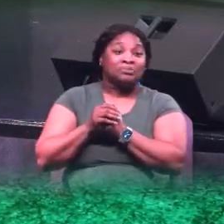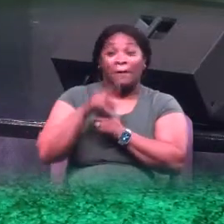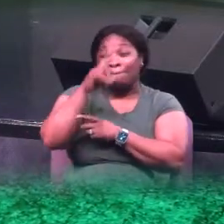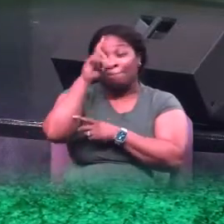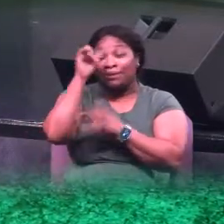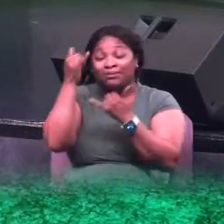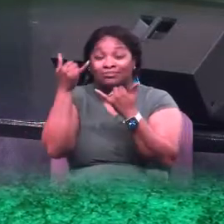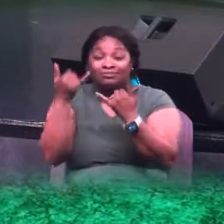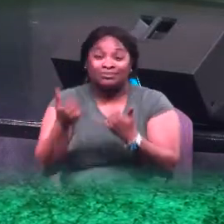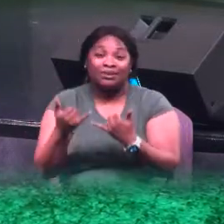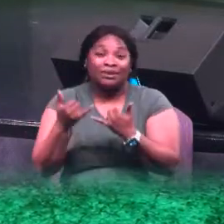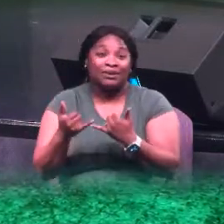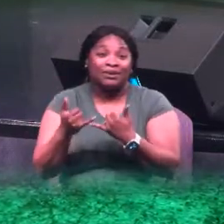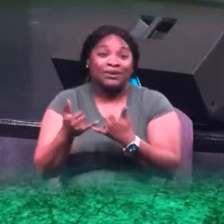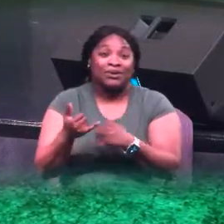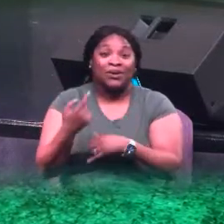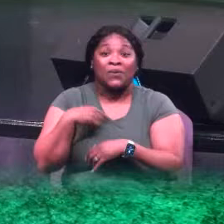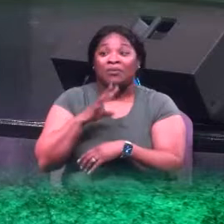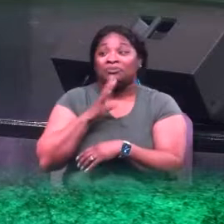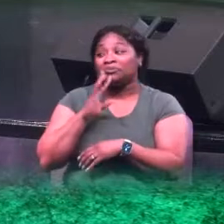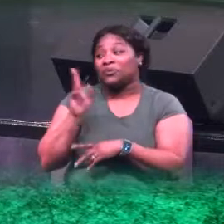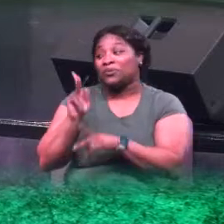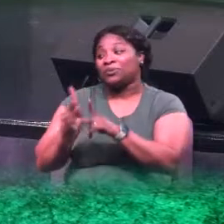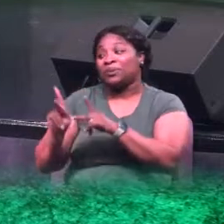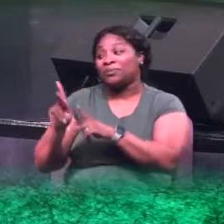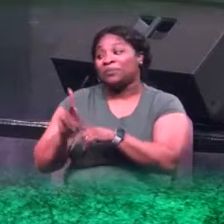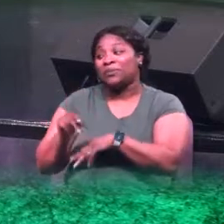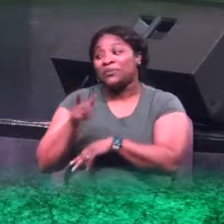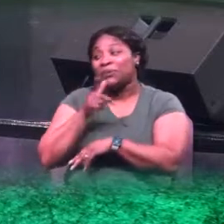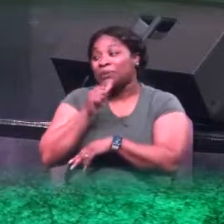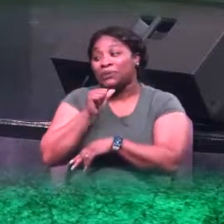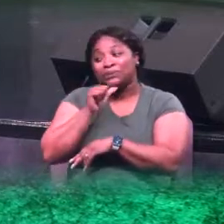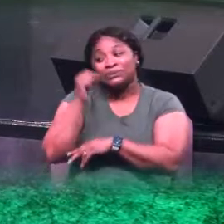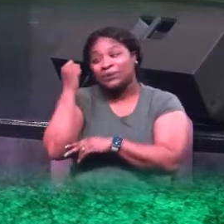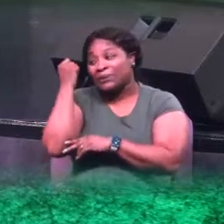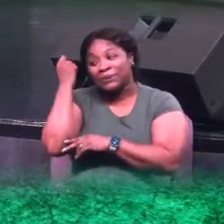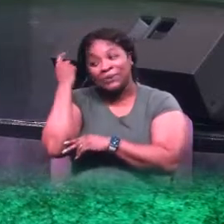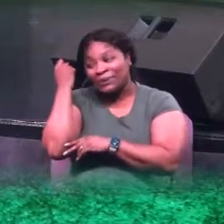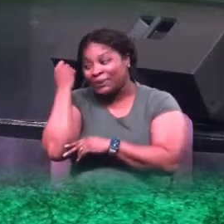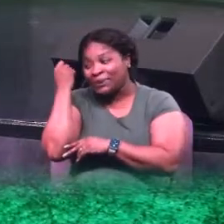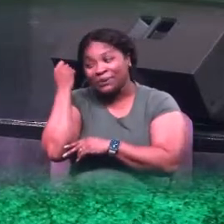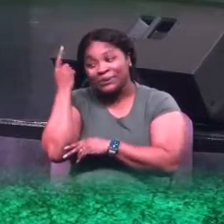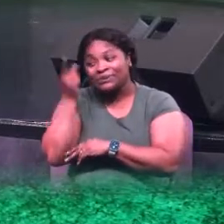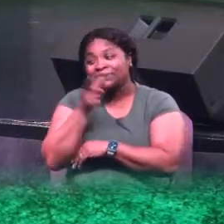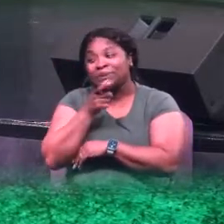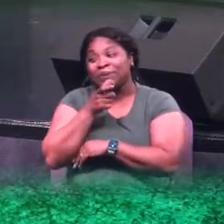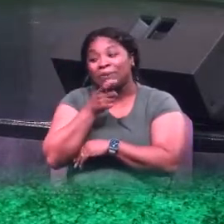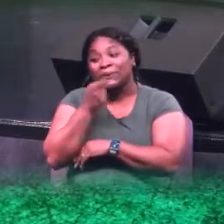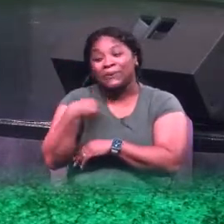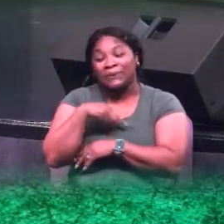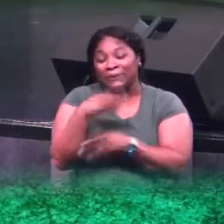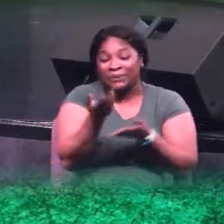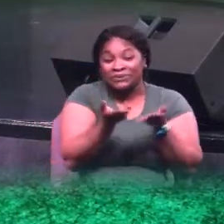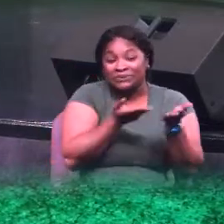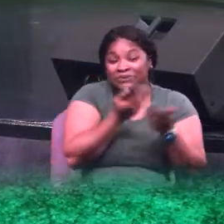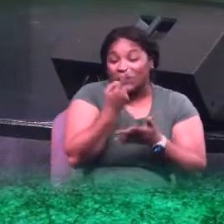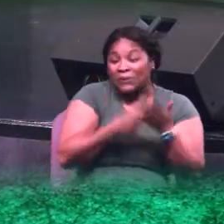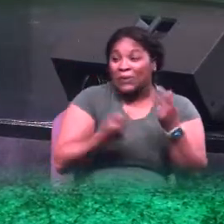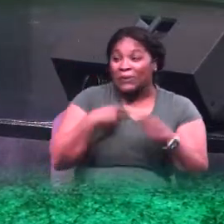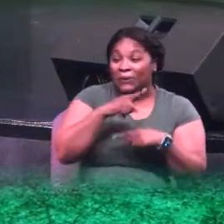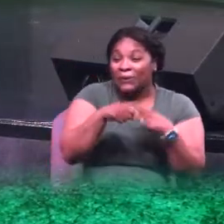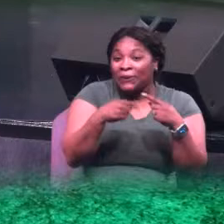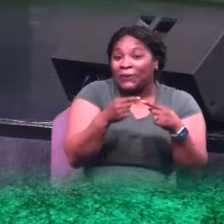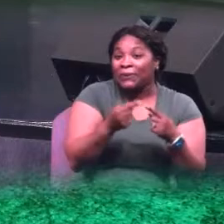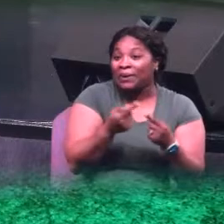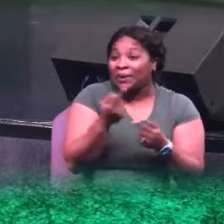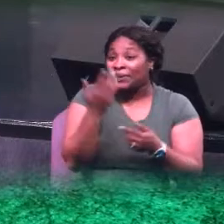Because now we gotta talk to people who don't understand who we serve, what we are